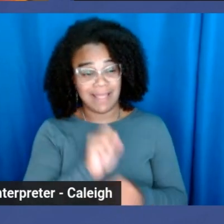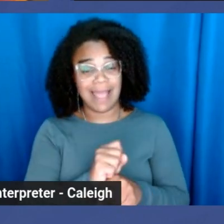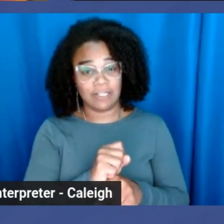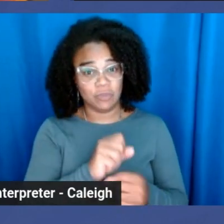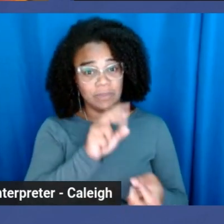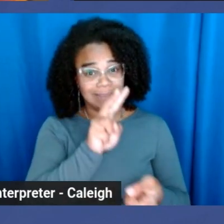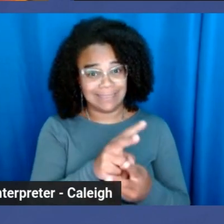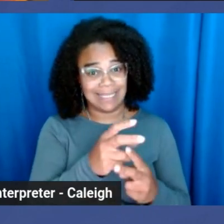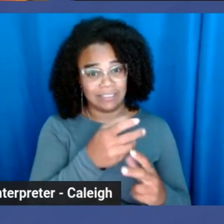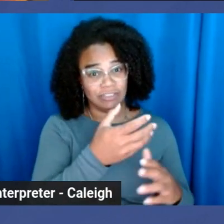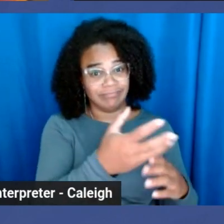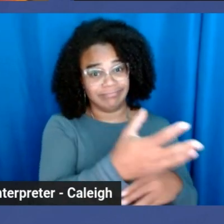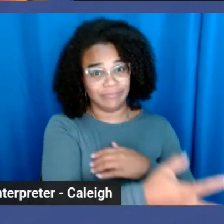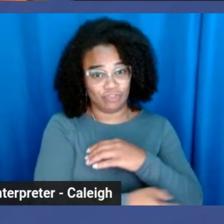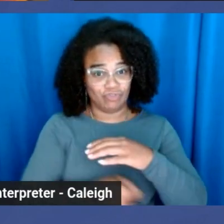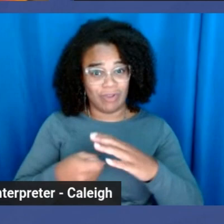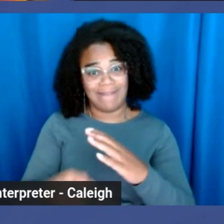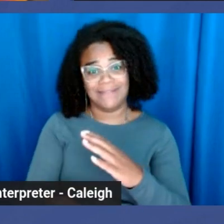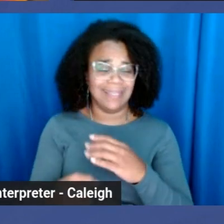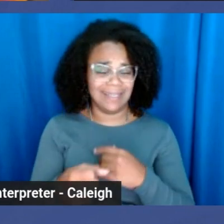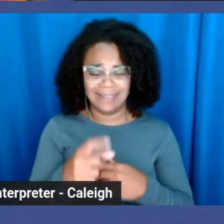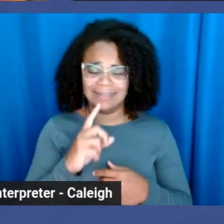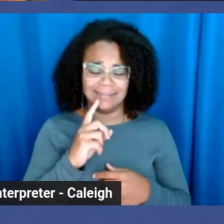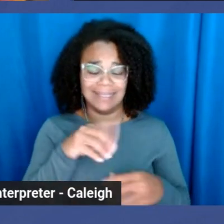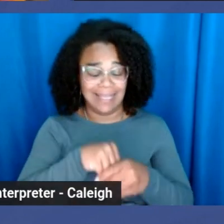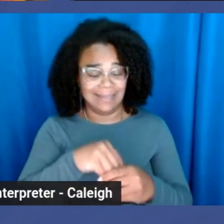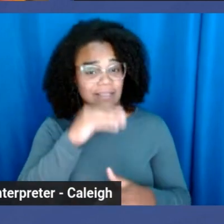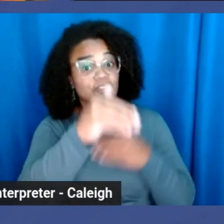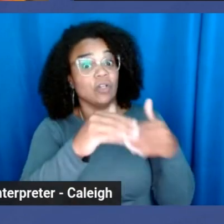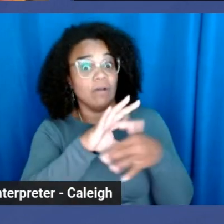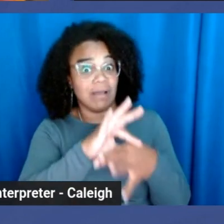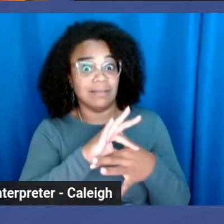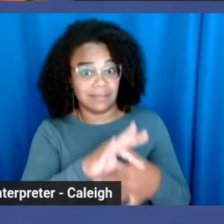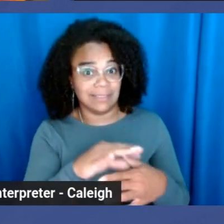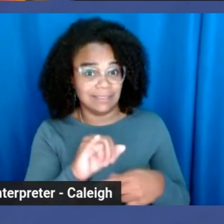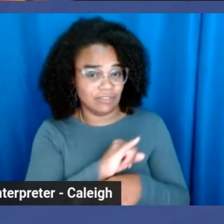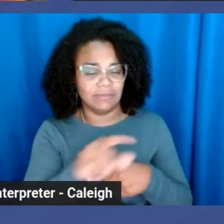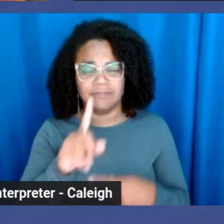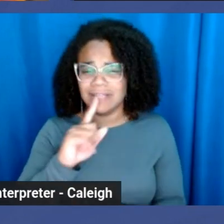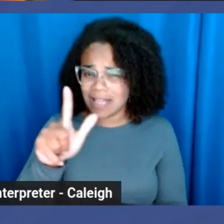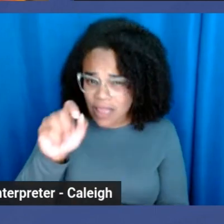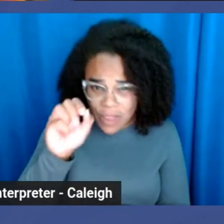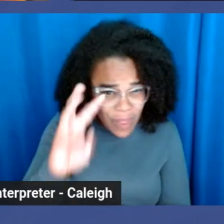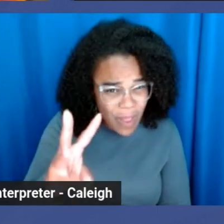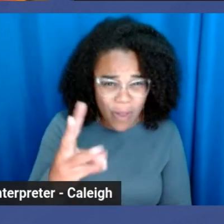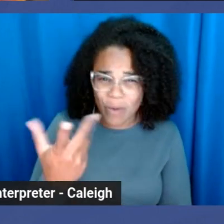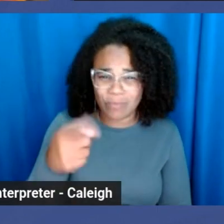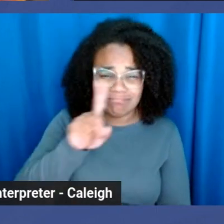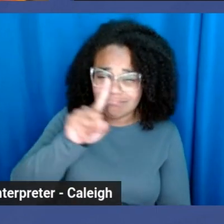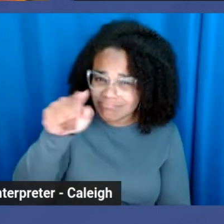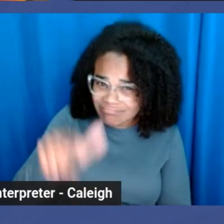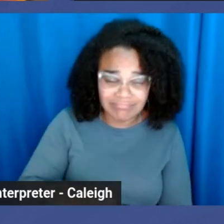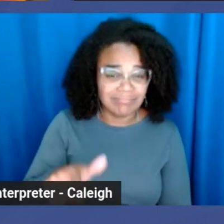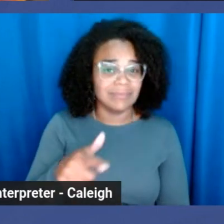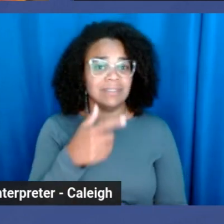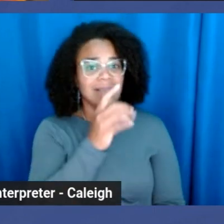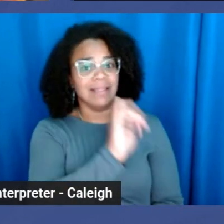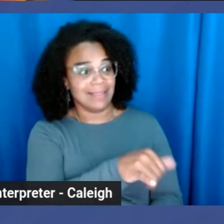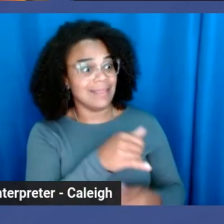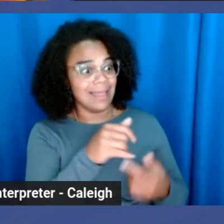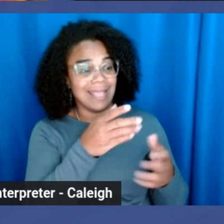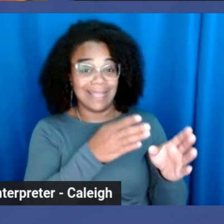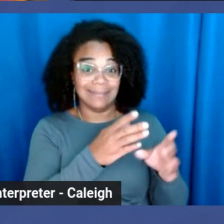entertainment content production industry is extremely low. It's a very highly regulated industry, requiring compliance